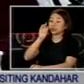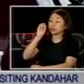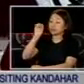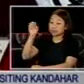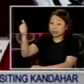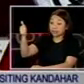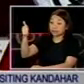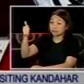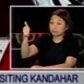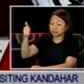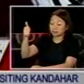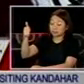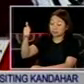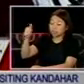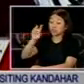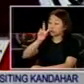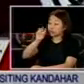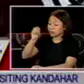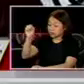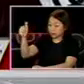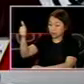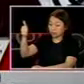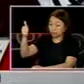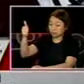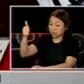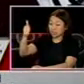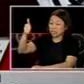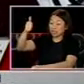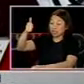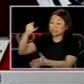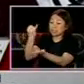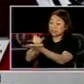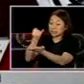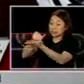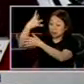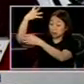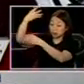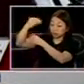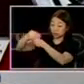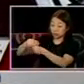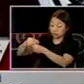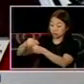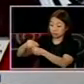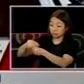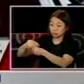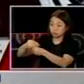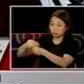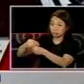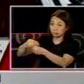2010, for the Chief Justice, the total amount of income or emoluments,